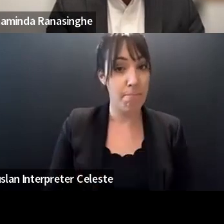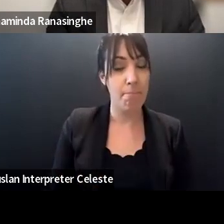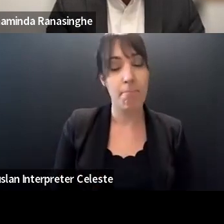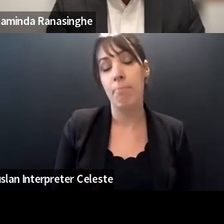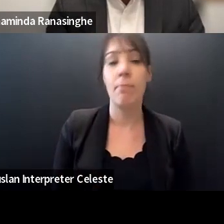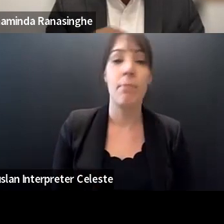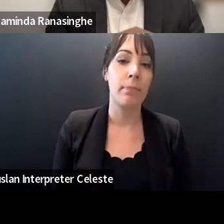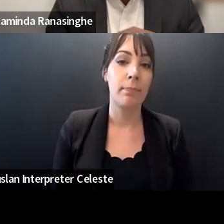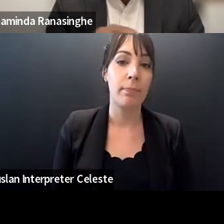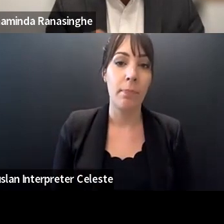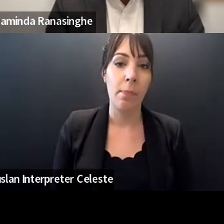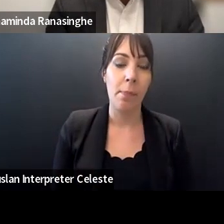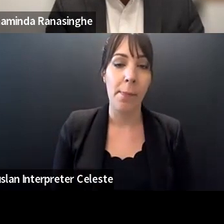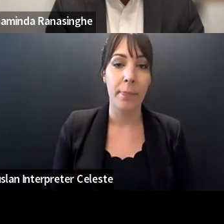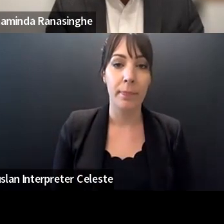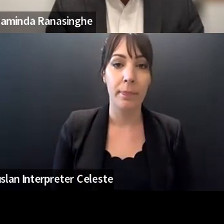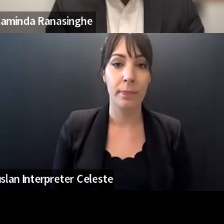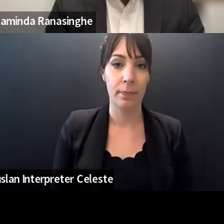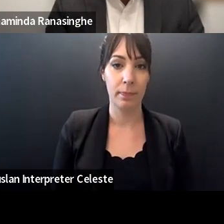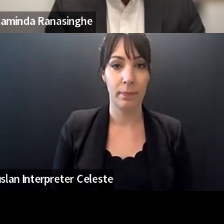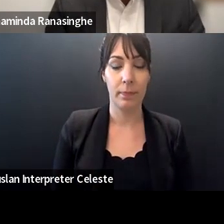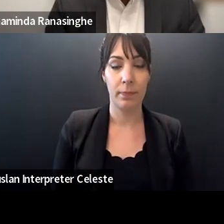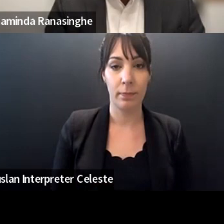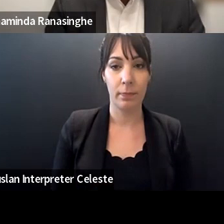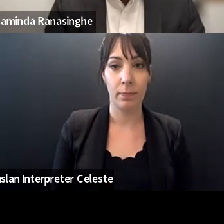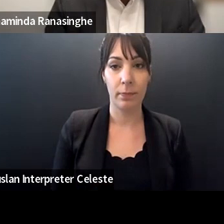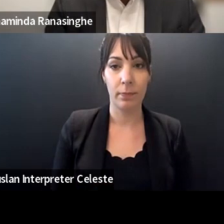Fabulous call, Boyana. I think we should take that idea forward.